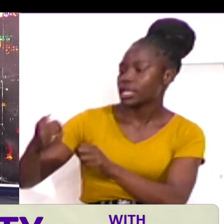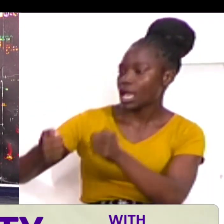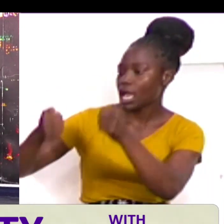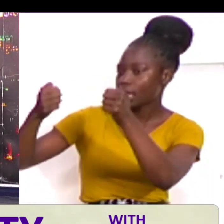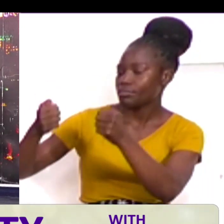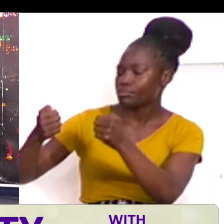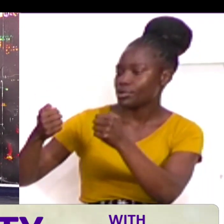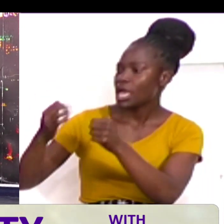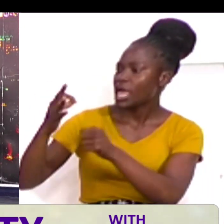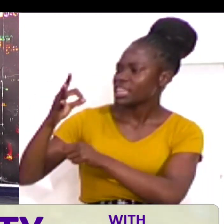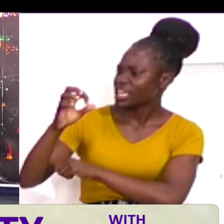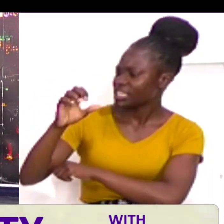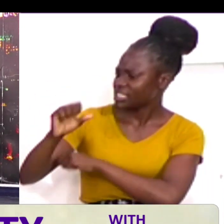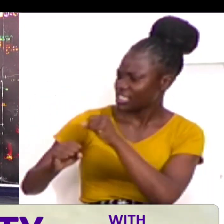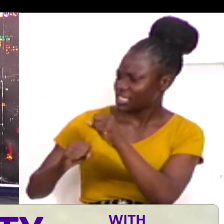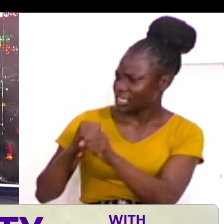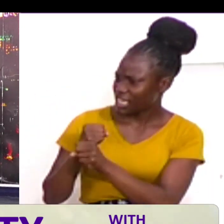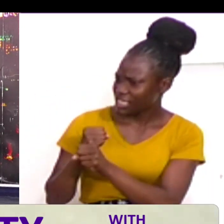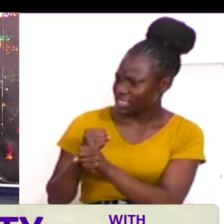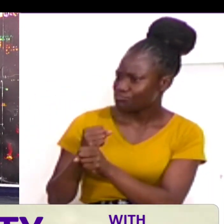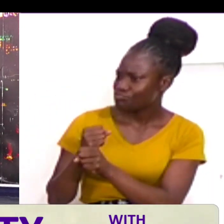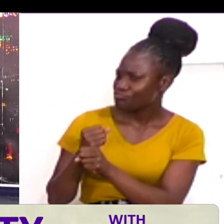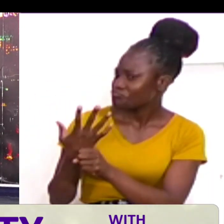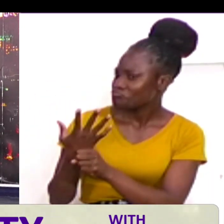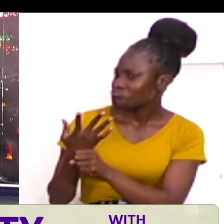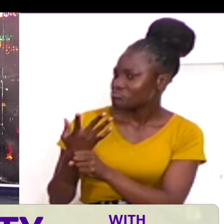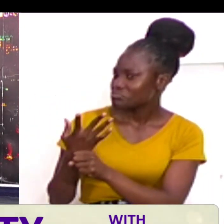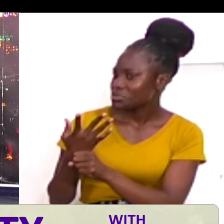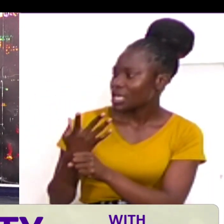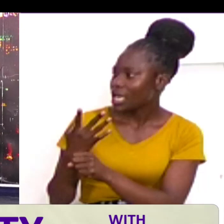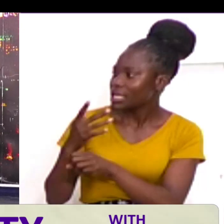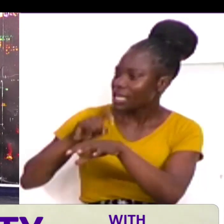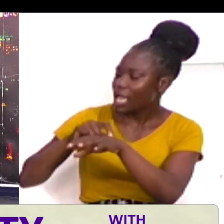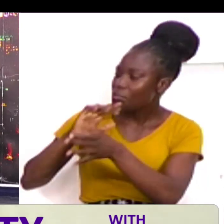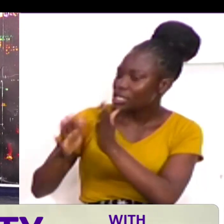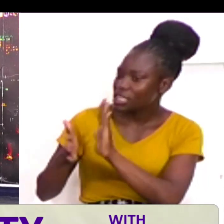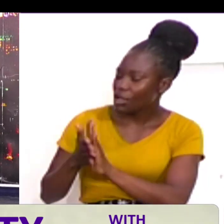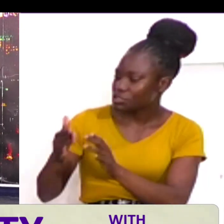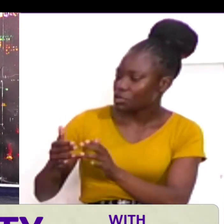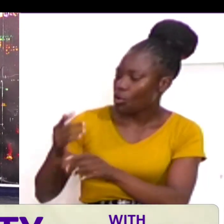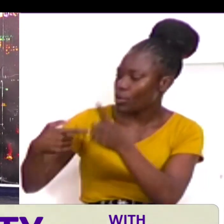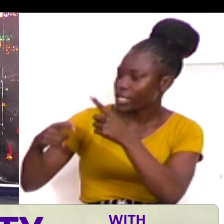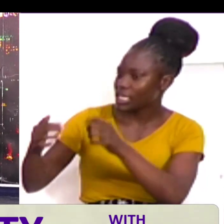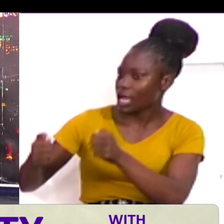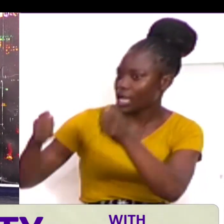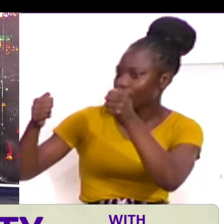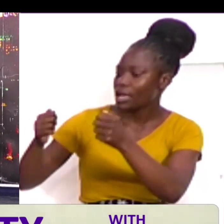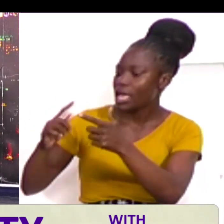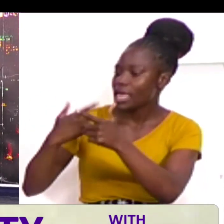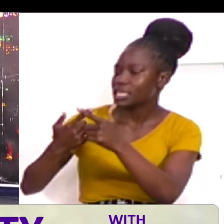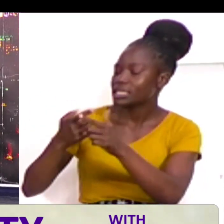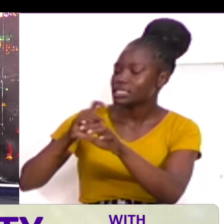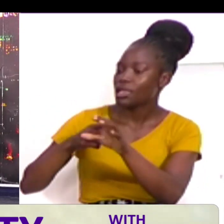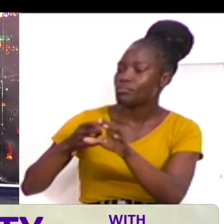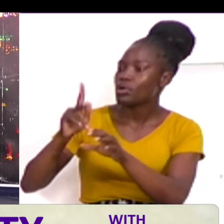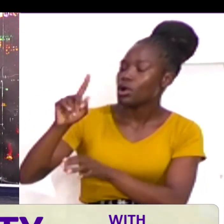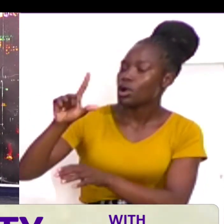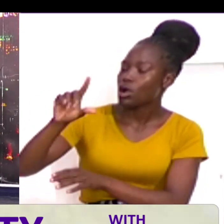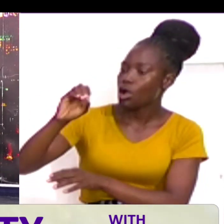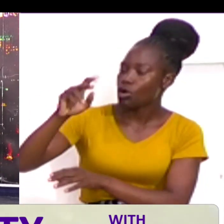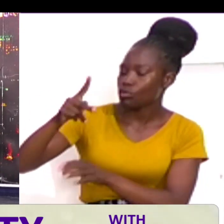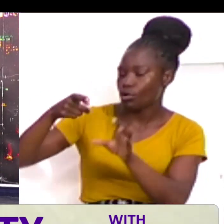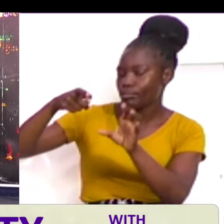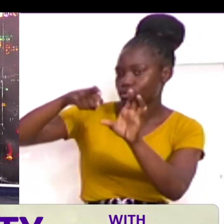a 30-year drought without a cup is a lot of time. Yes. And Klopp, when Klopp came, he did